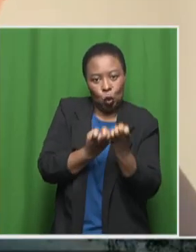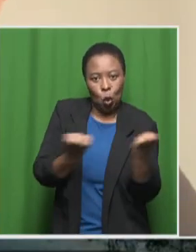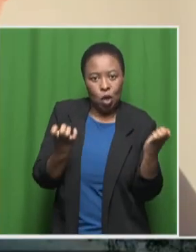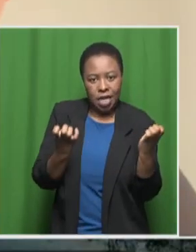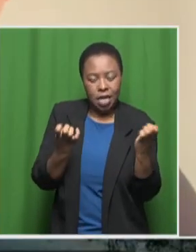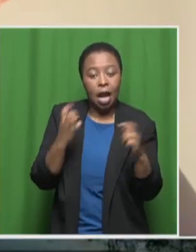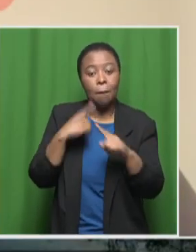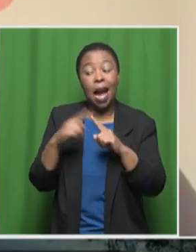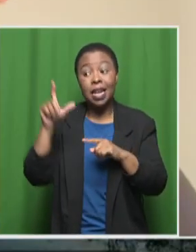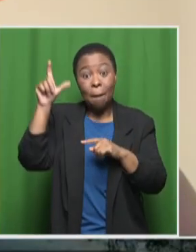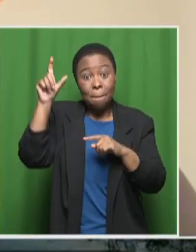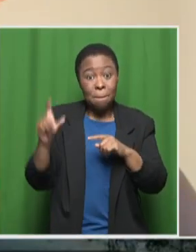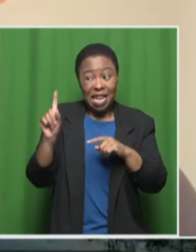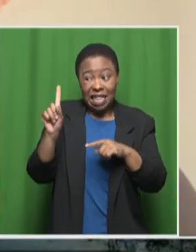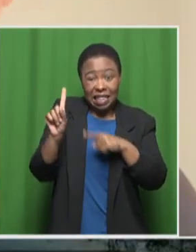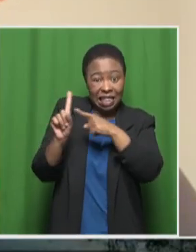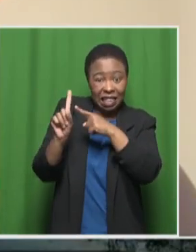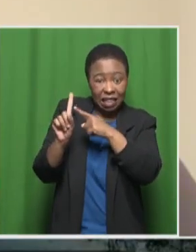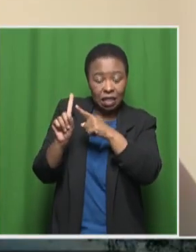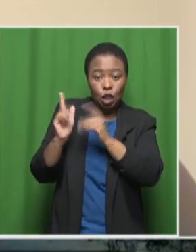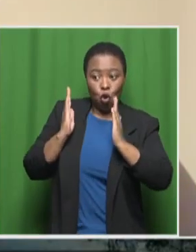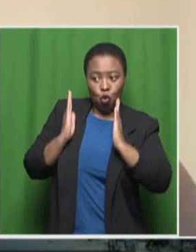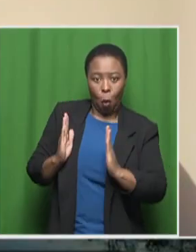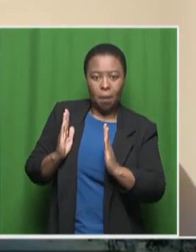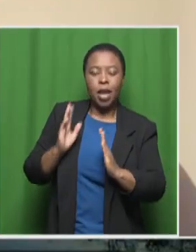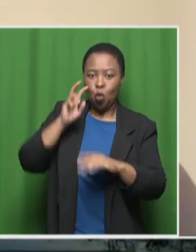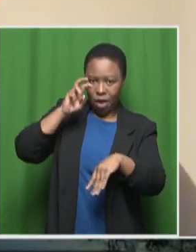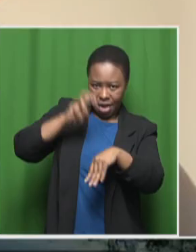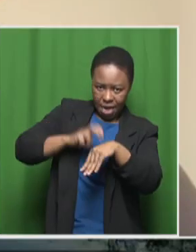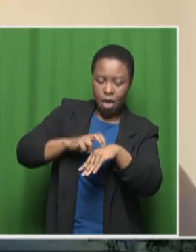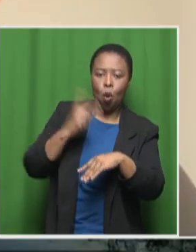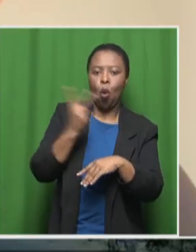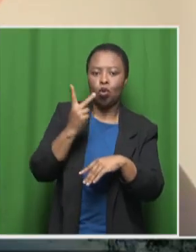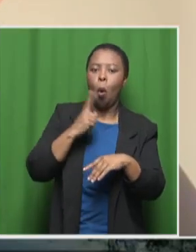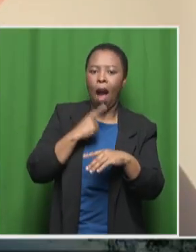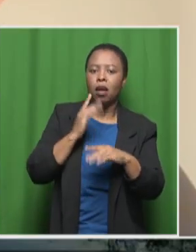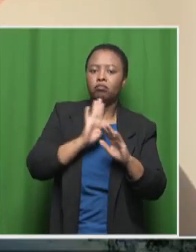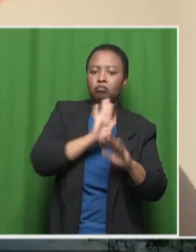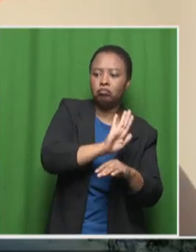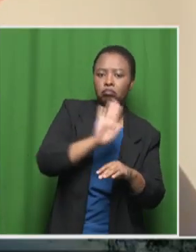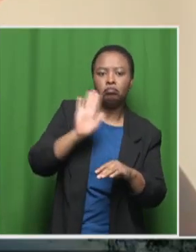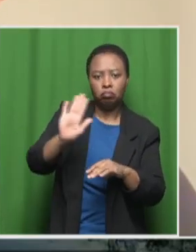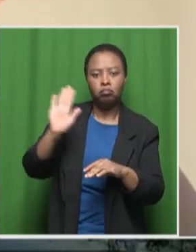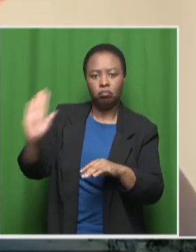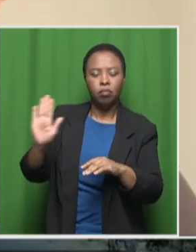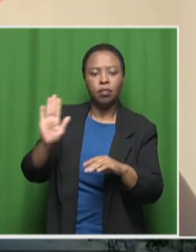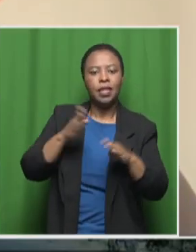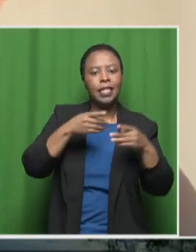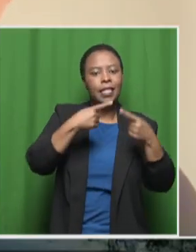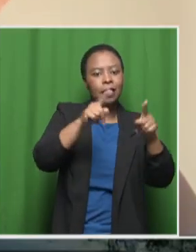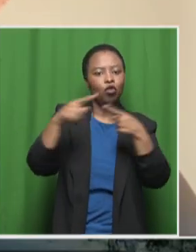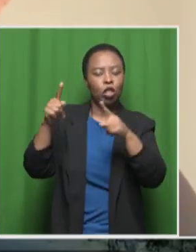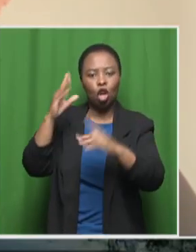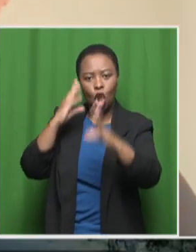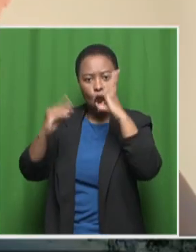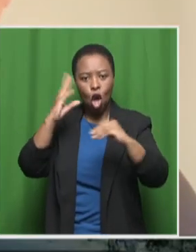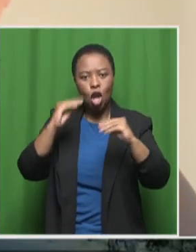is essential in education, because we do learn through those mechanisms as well. And you did allude to that. Perhaps also